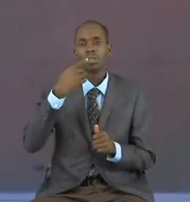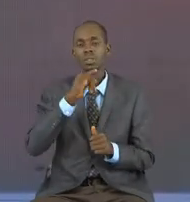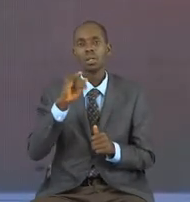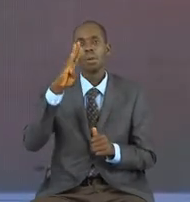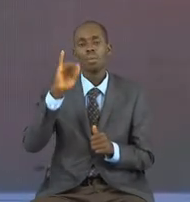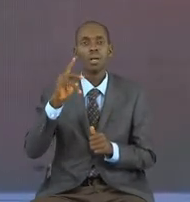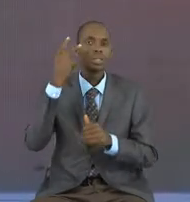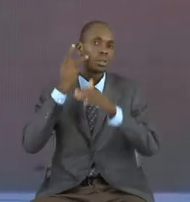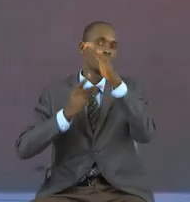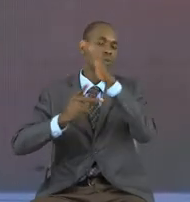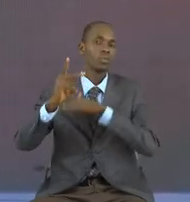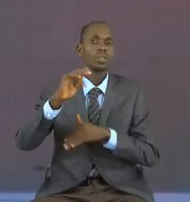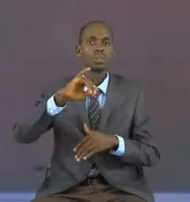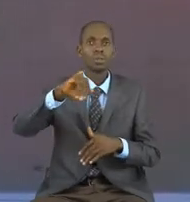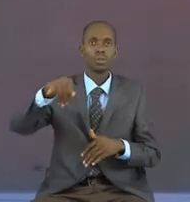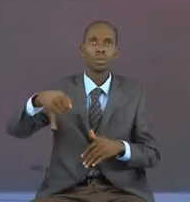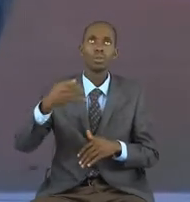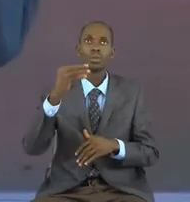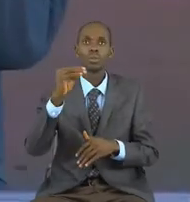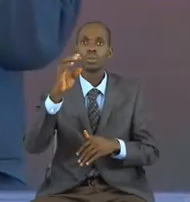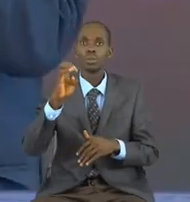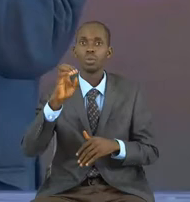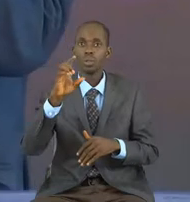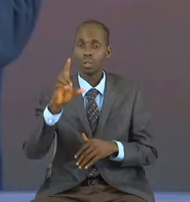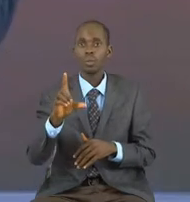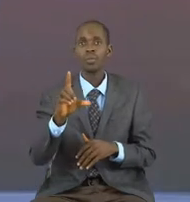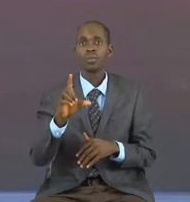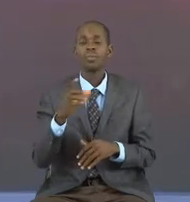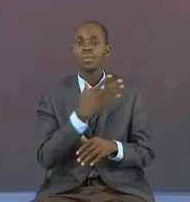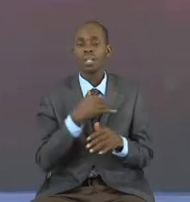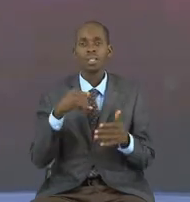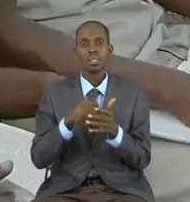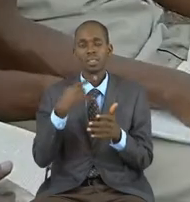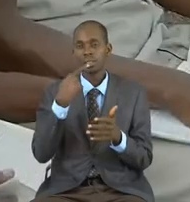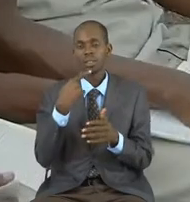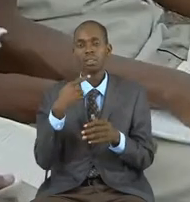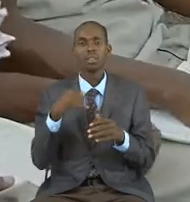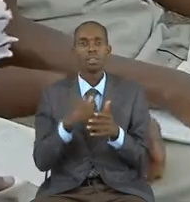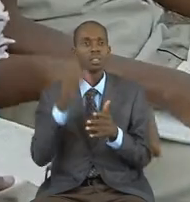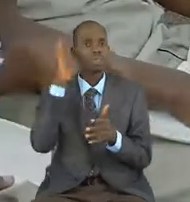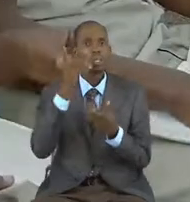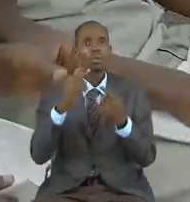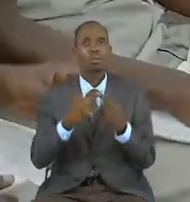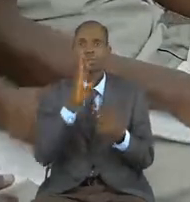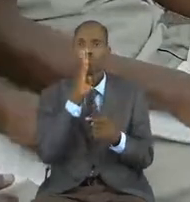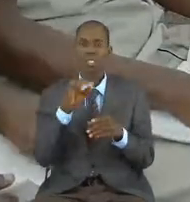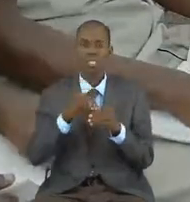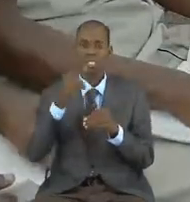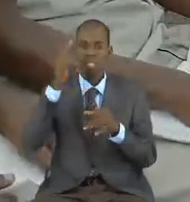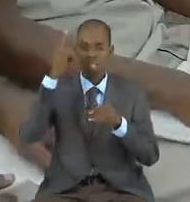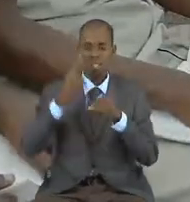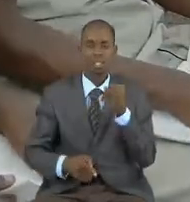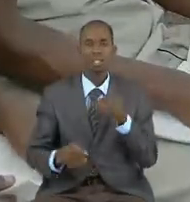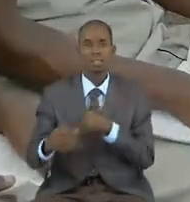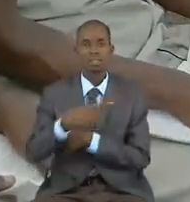at verse 17. It says, and it shall come to pass in the last days, says